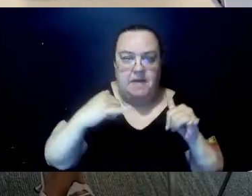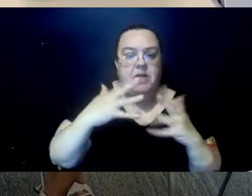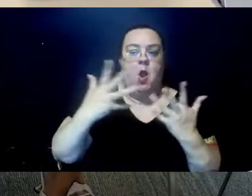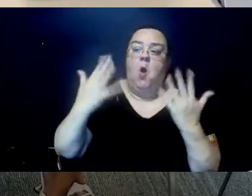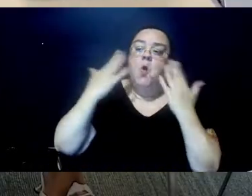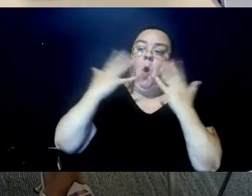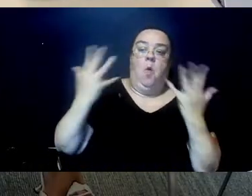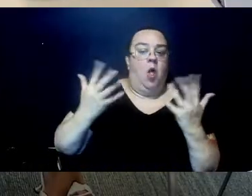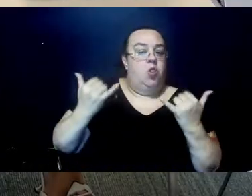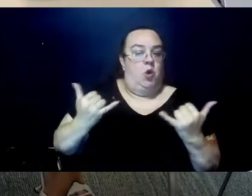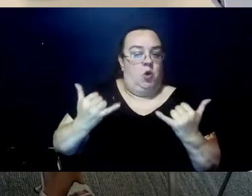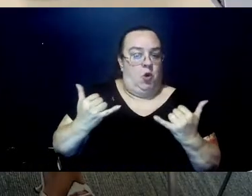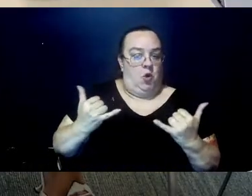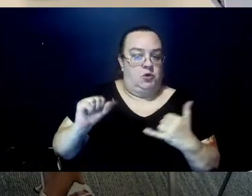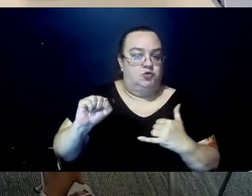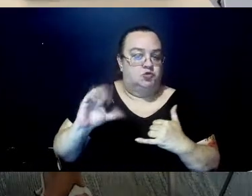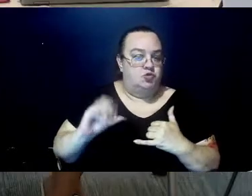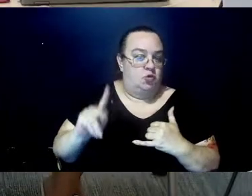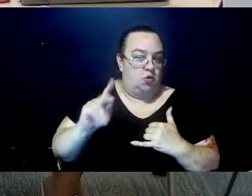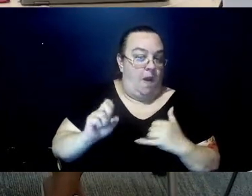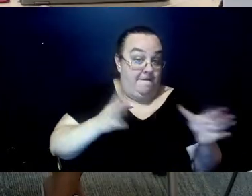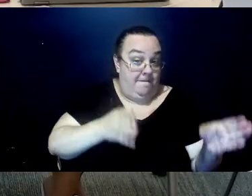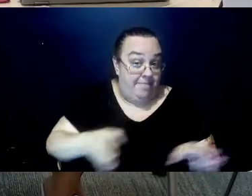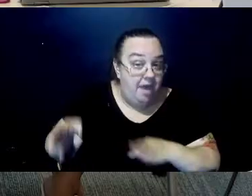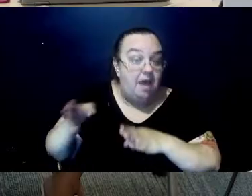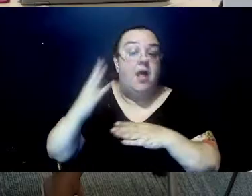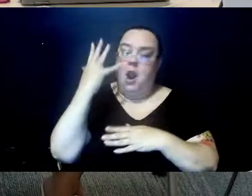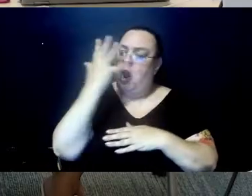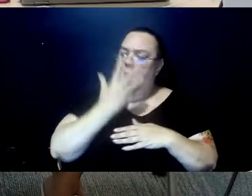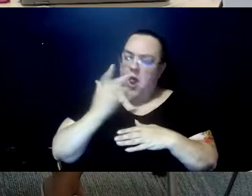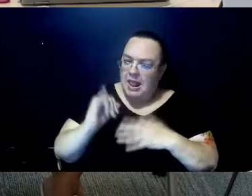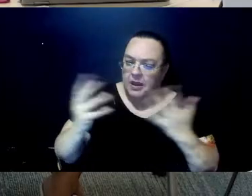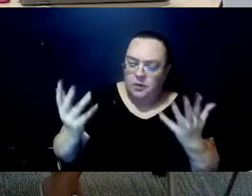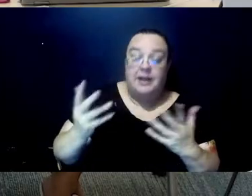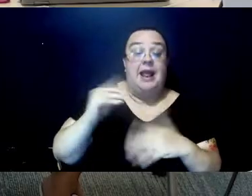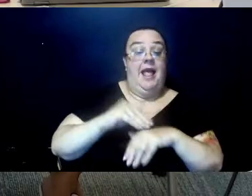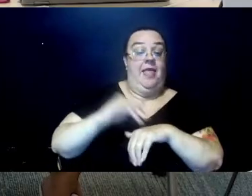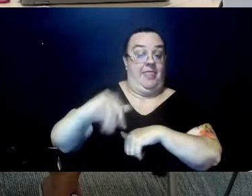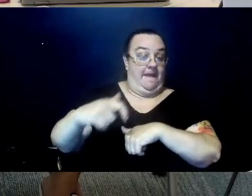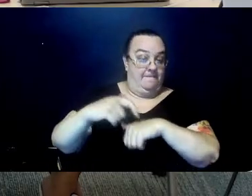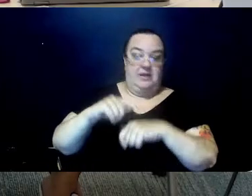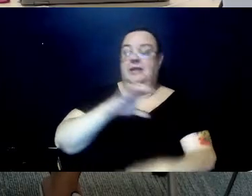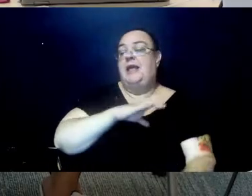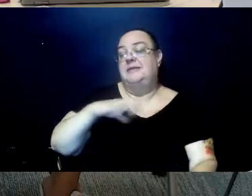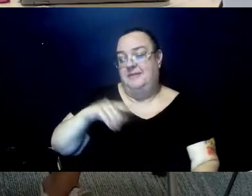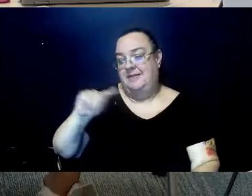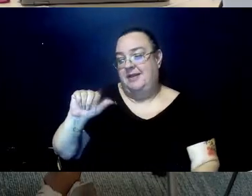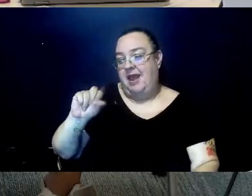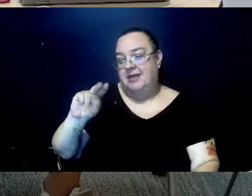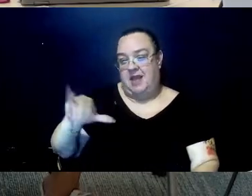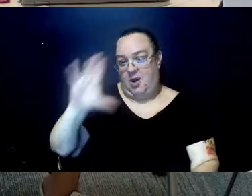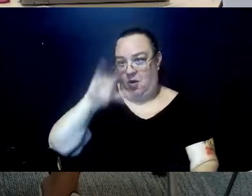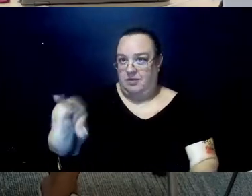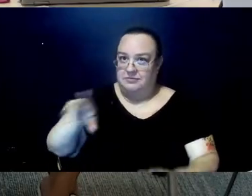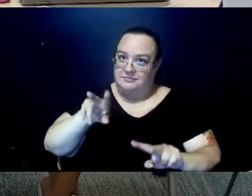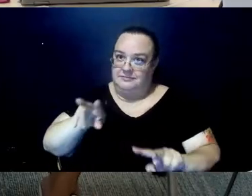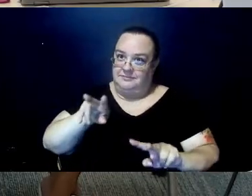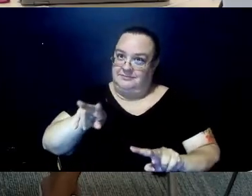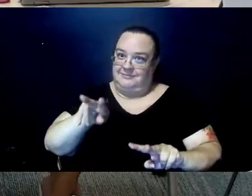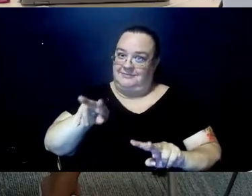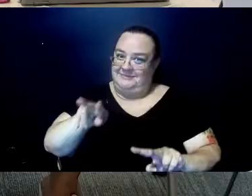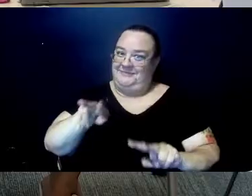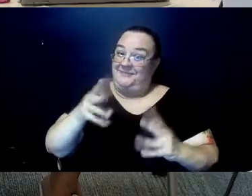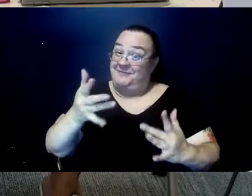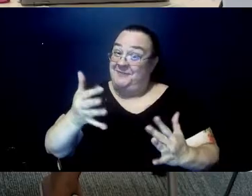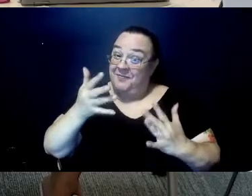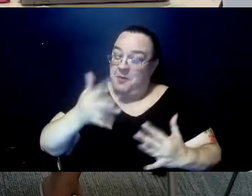like. So at that point, Councilmember Tansey, I know you've been waiting for this. It's